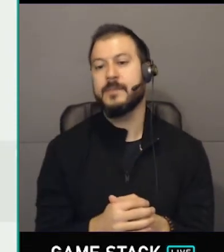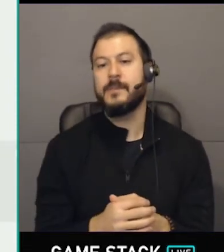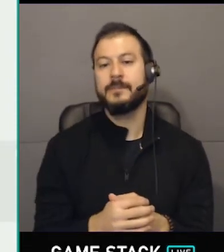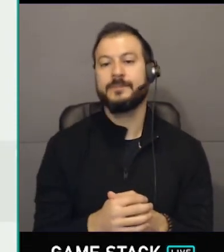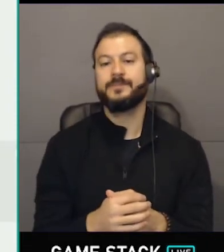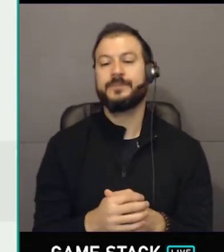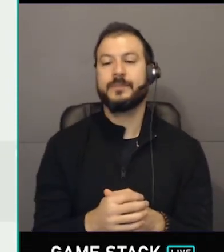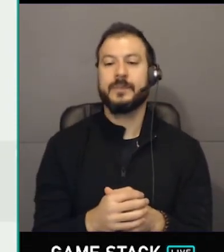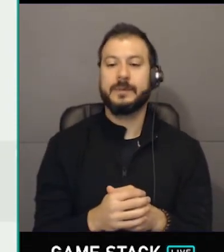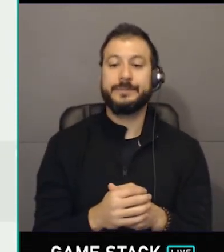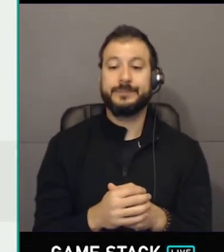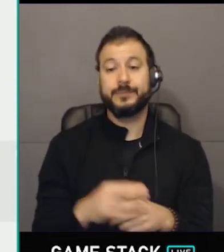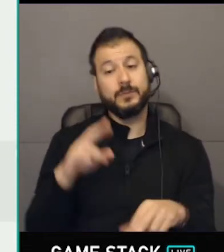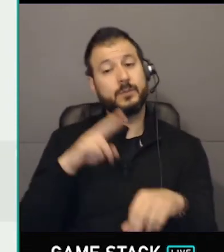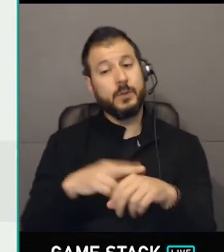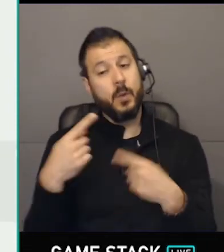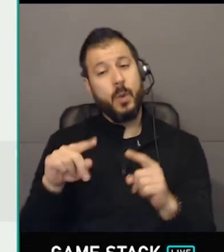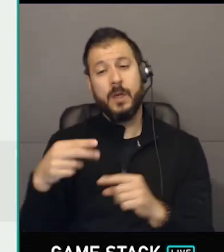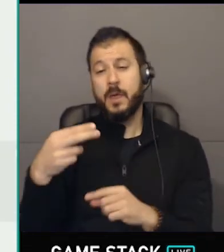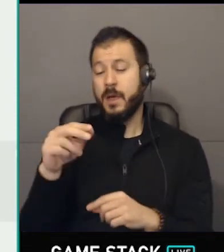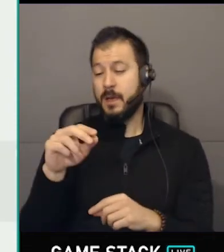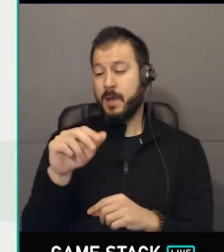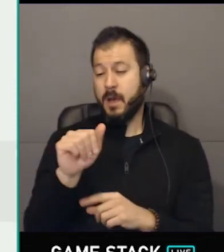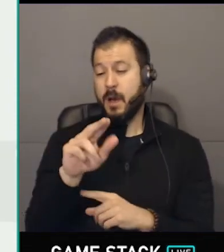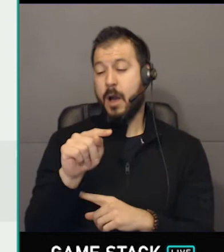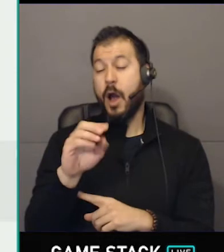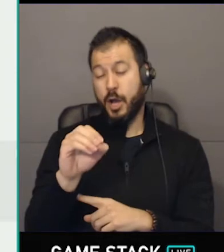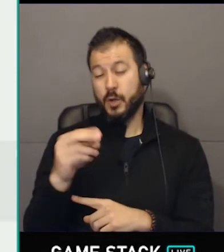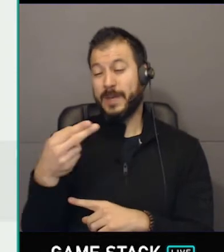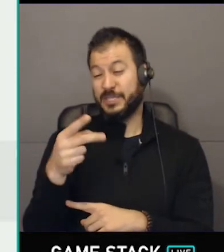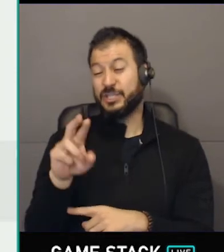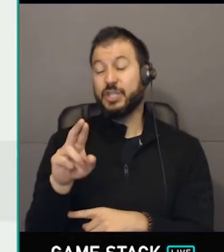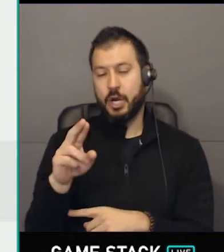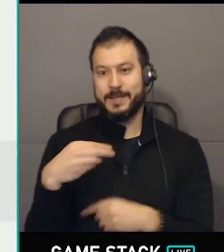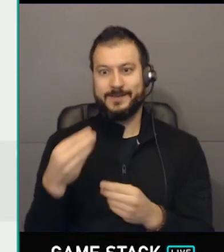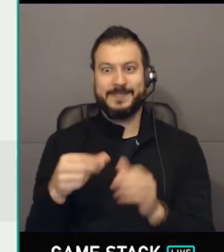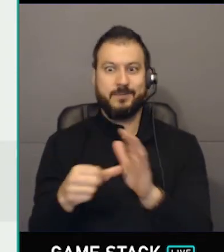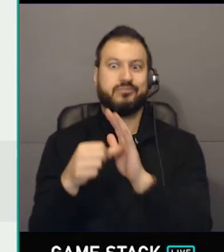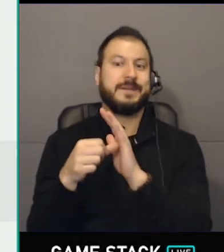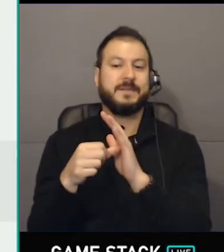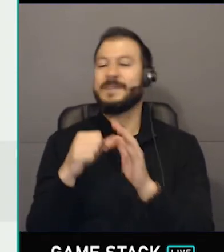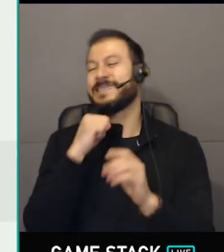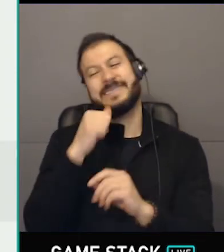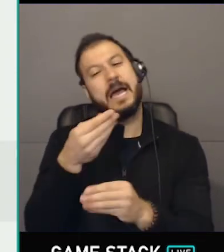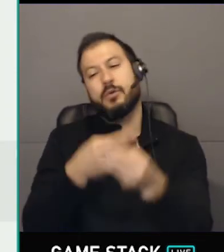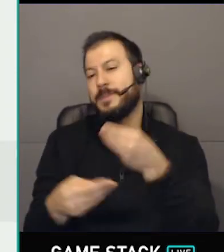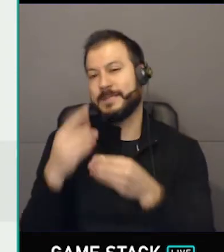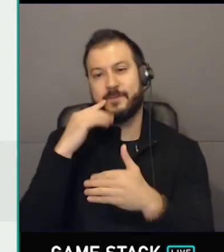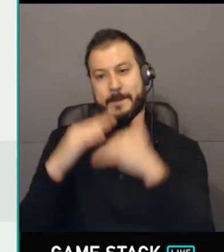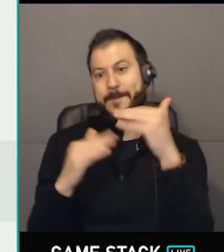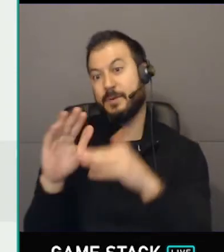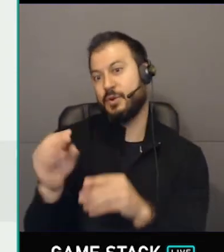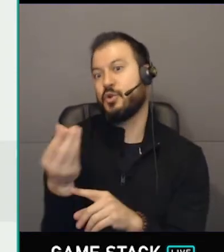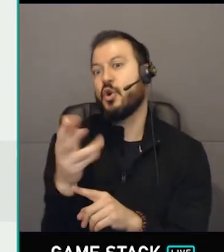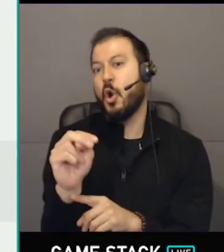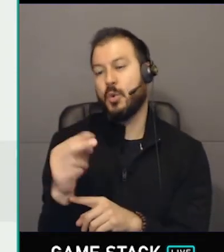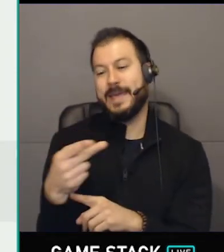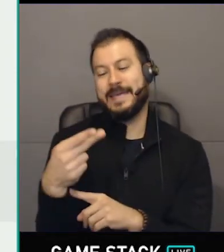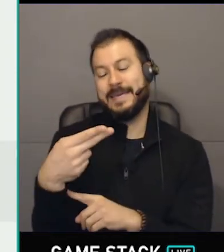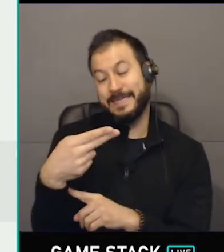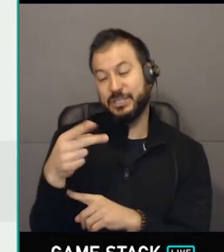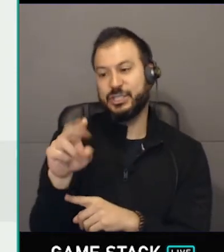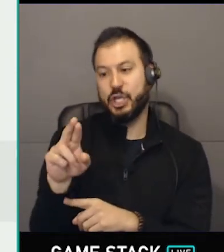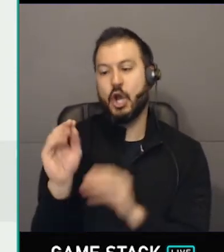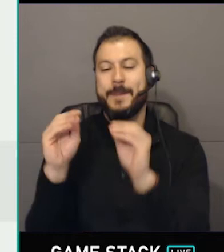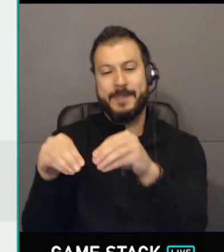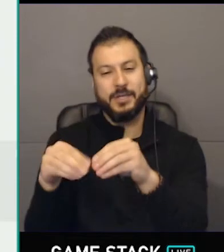Of course, while Auto HDR provides an impressive visual experience, it's not a replacement for building your own HDR implementation. You're always going to